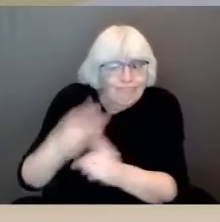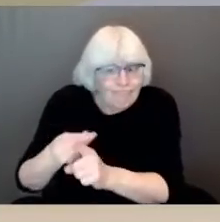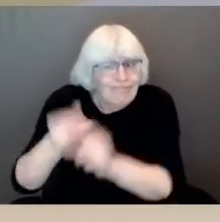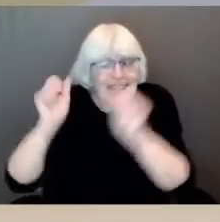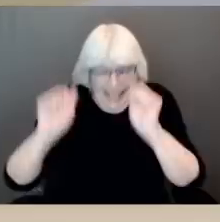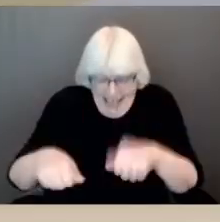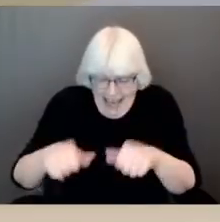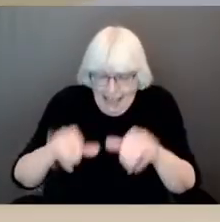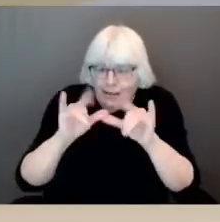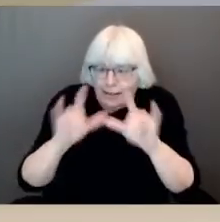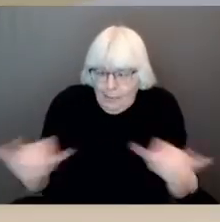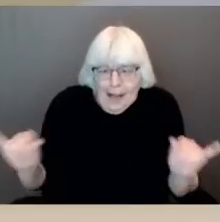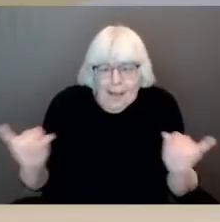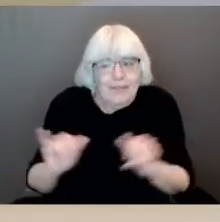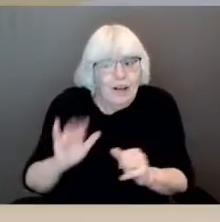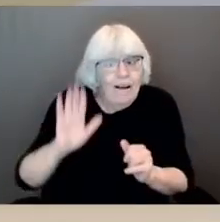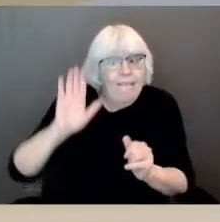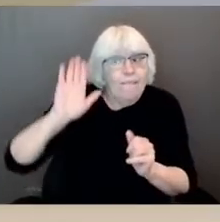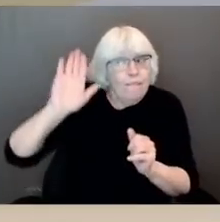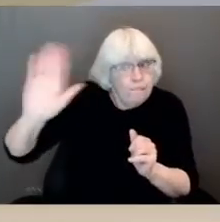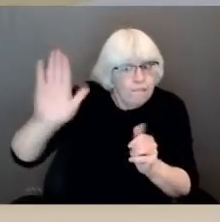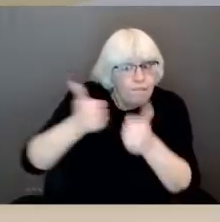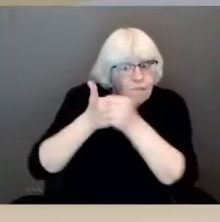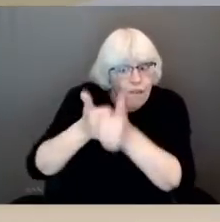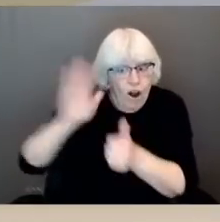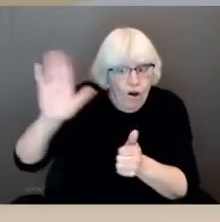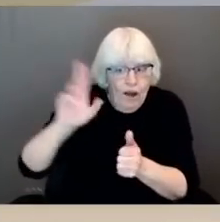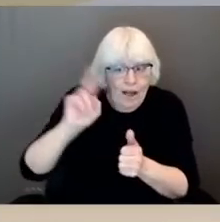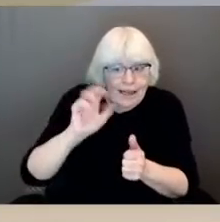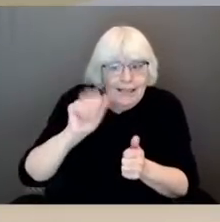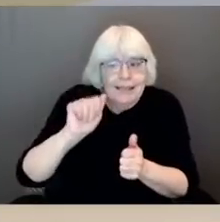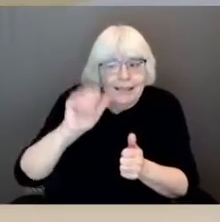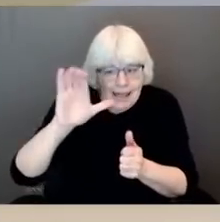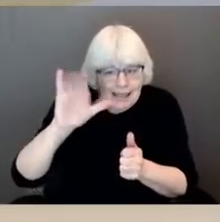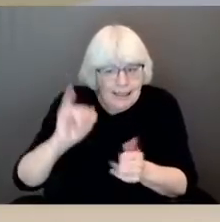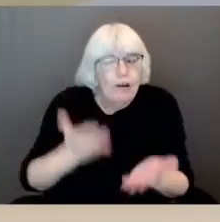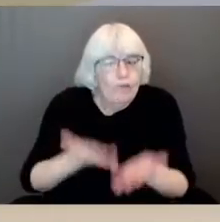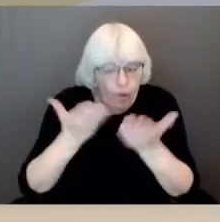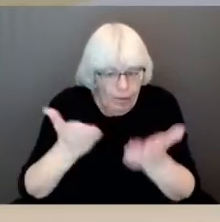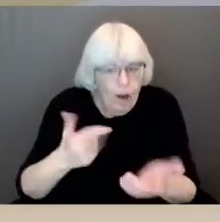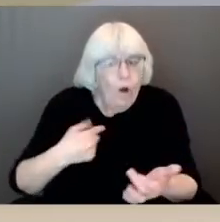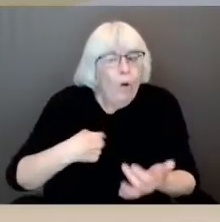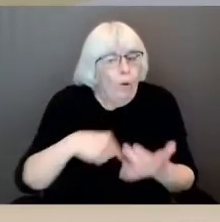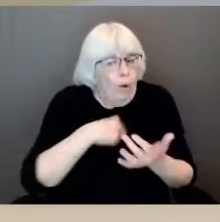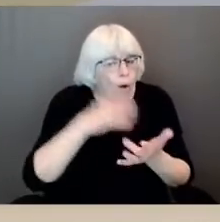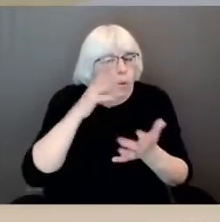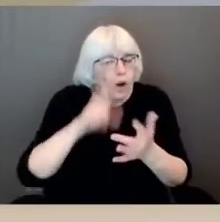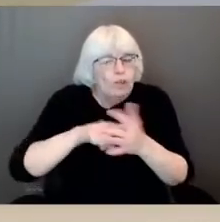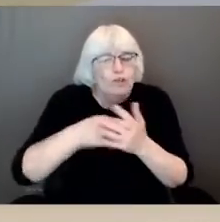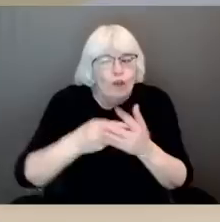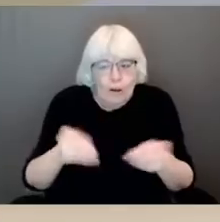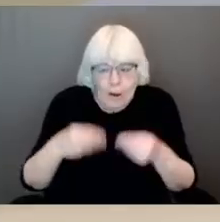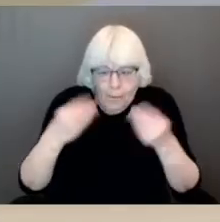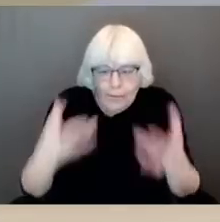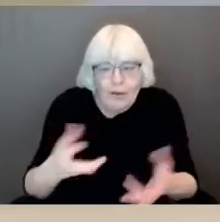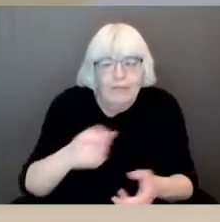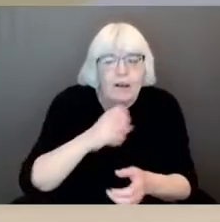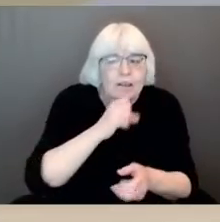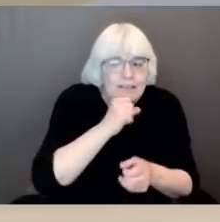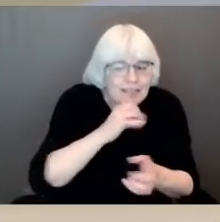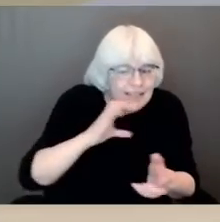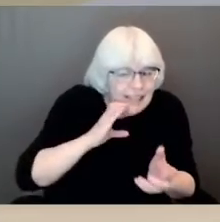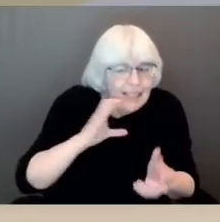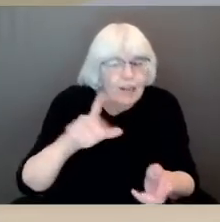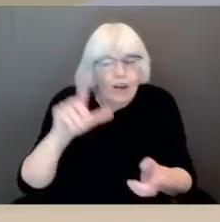national recommendations, we'll soon begin providing boosters to residents who live in long-term care and community care facilities in PEI.